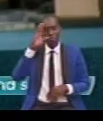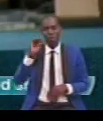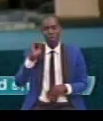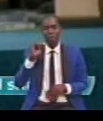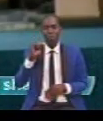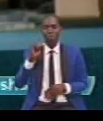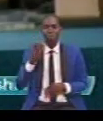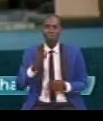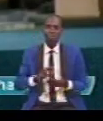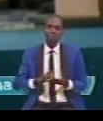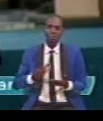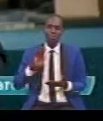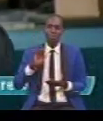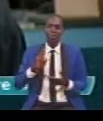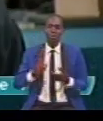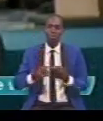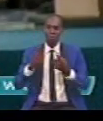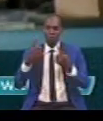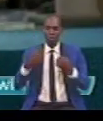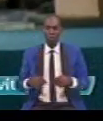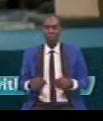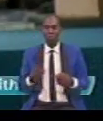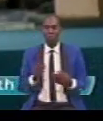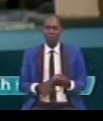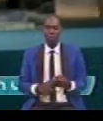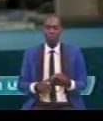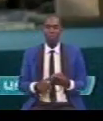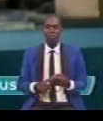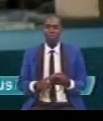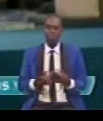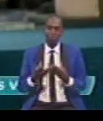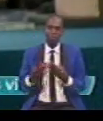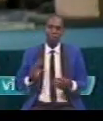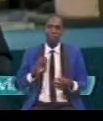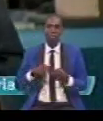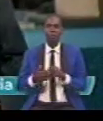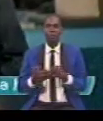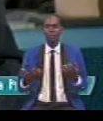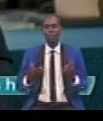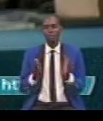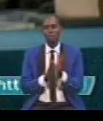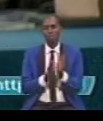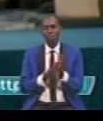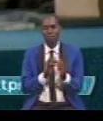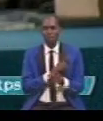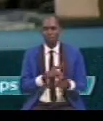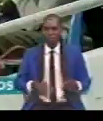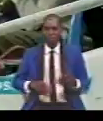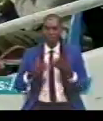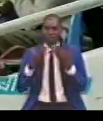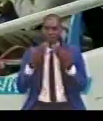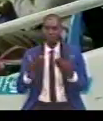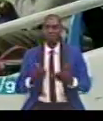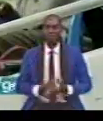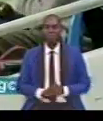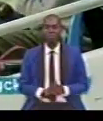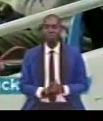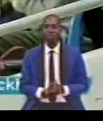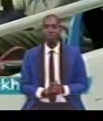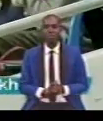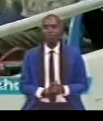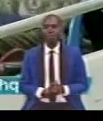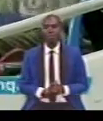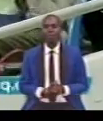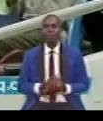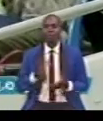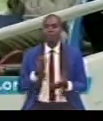glory to come and appraise us here. Praise thank the Lord. Thank you very much. Thank you. That is the King of